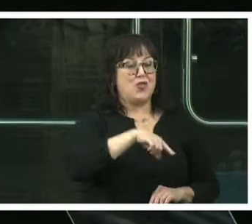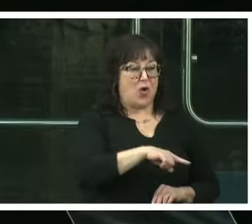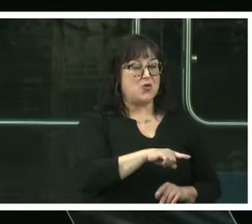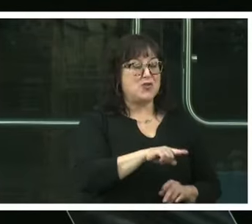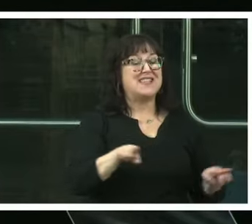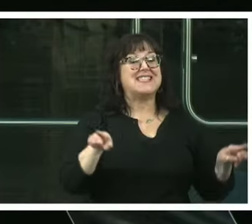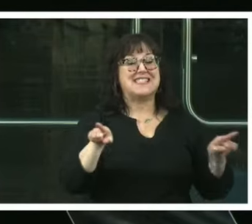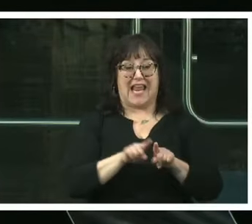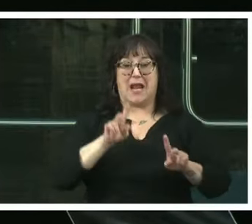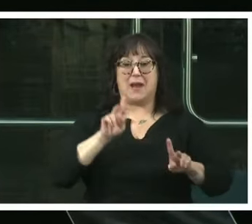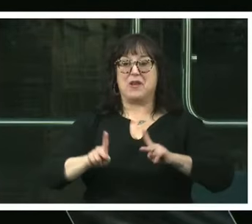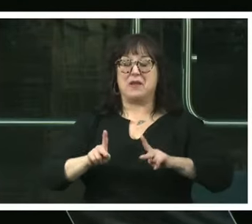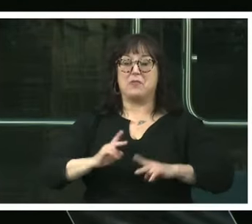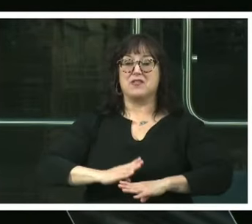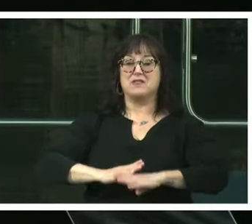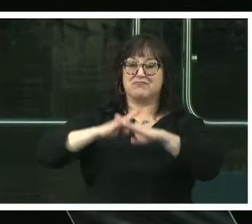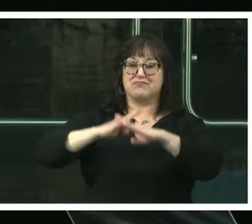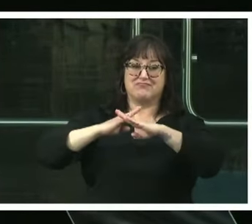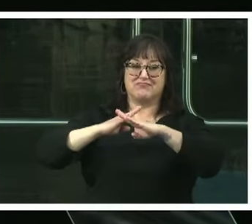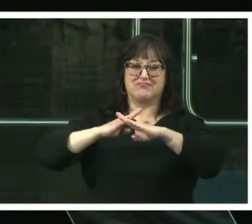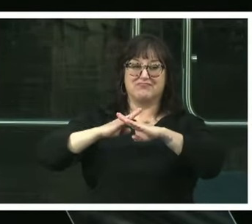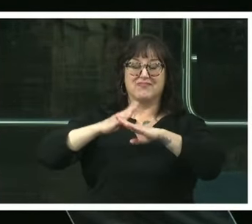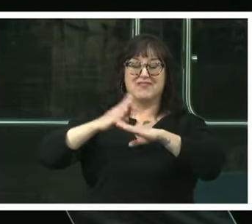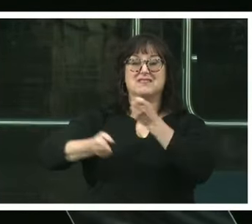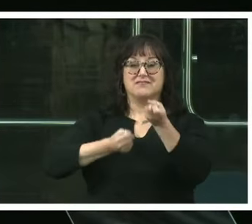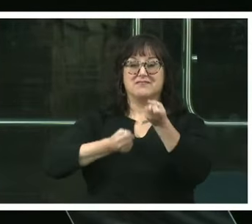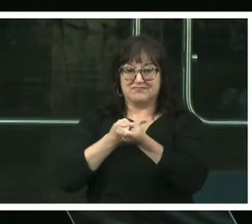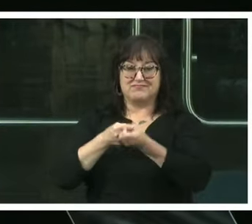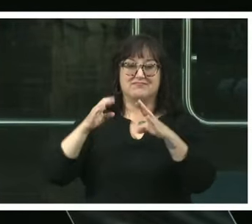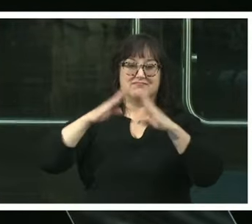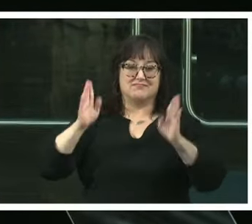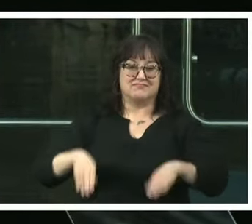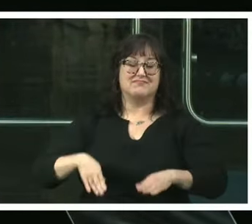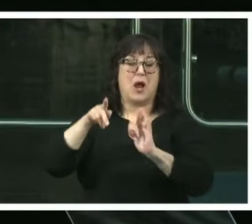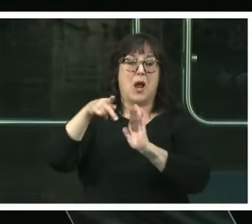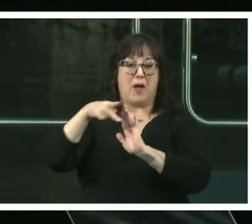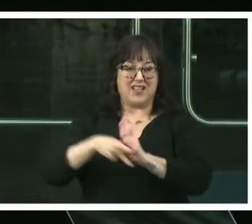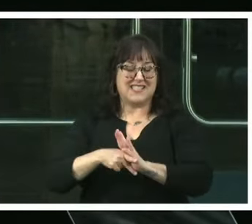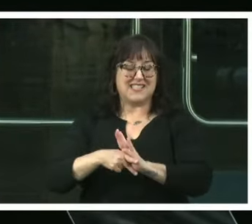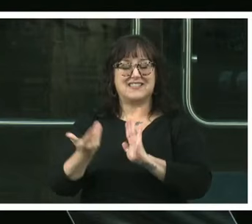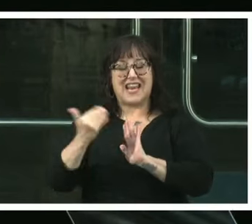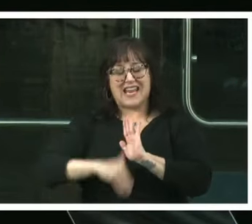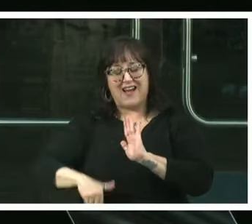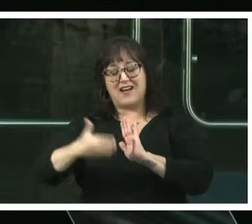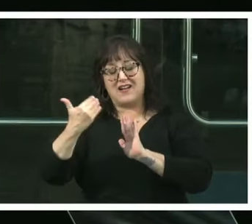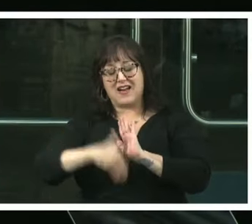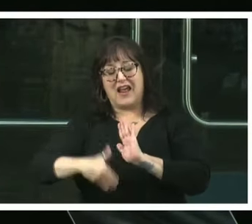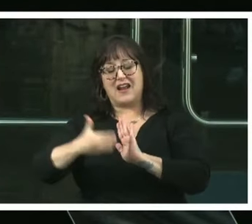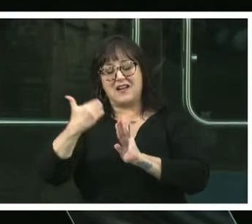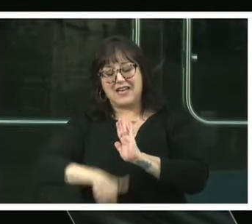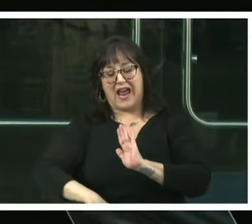who block pro-housing policies time and time again.